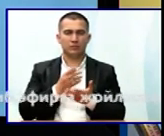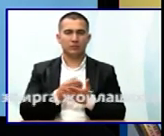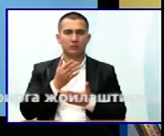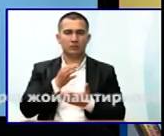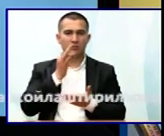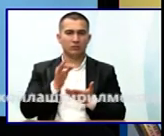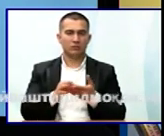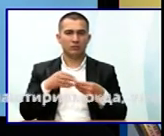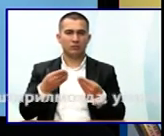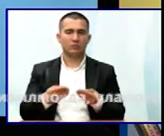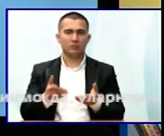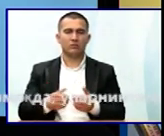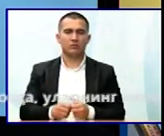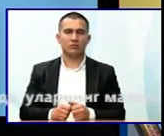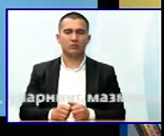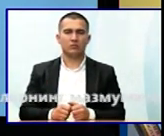javob bering.